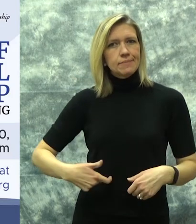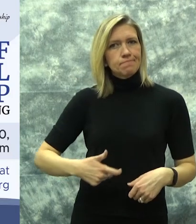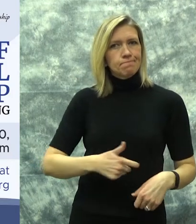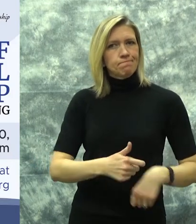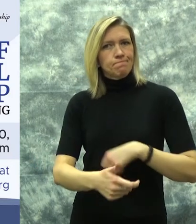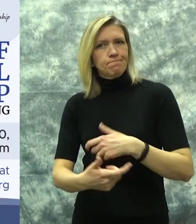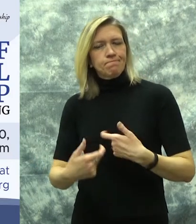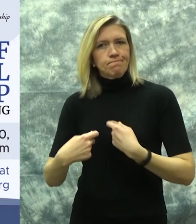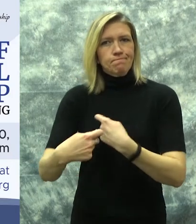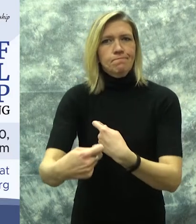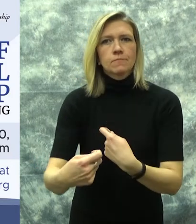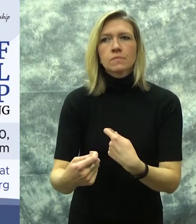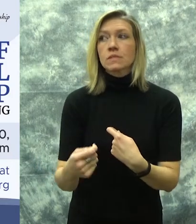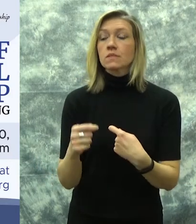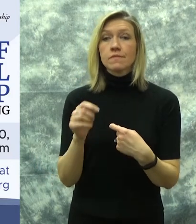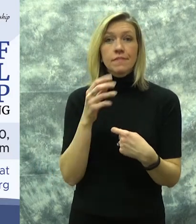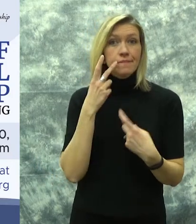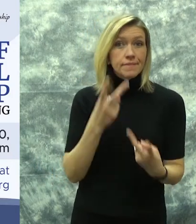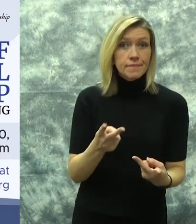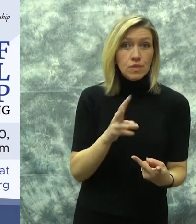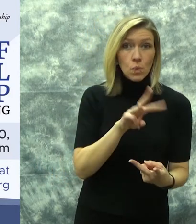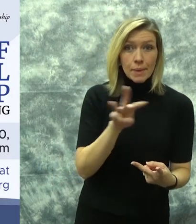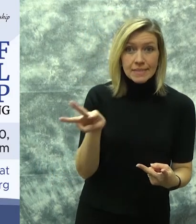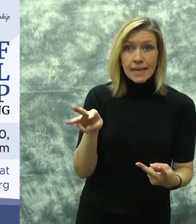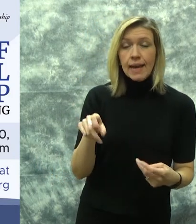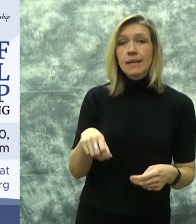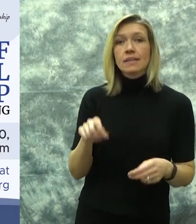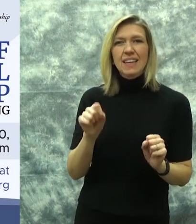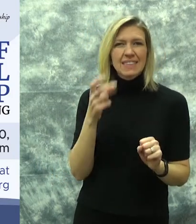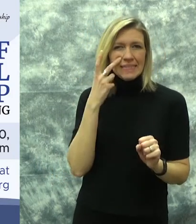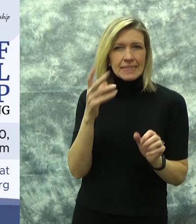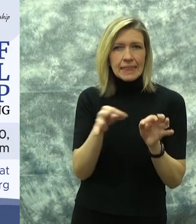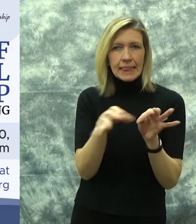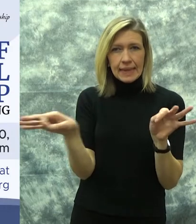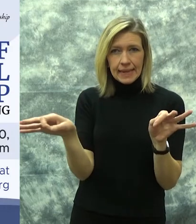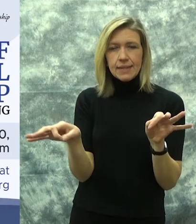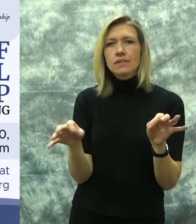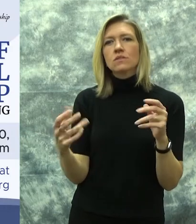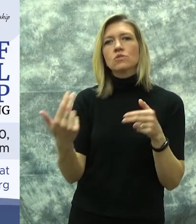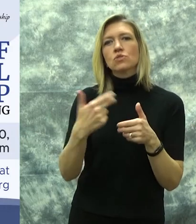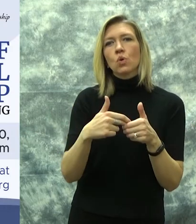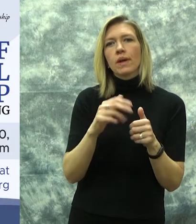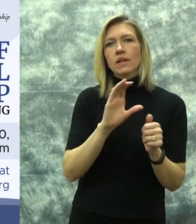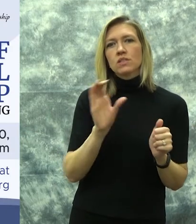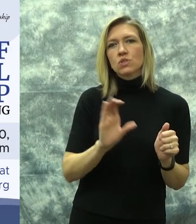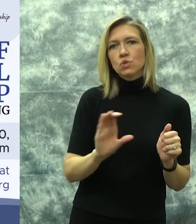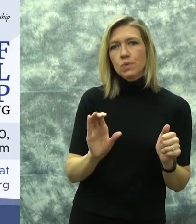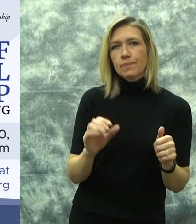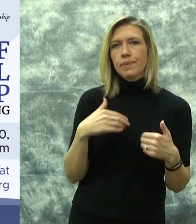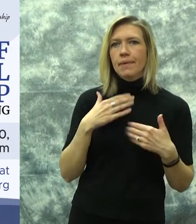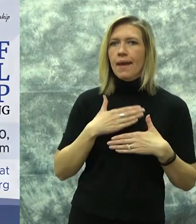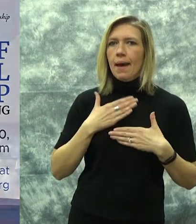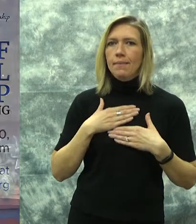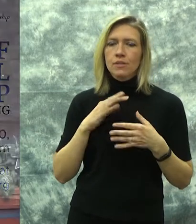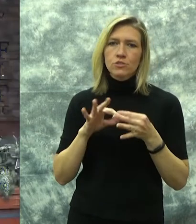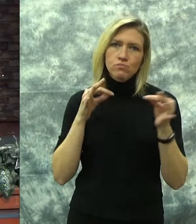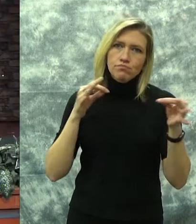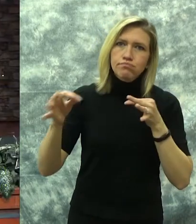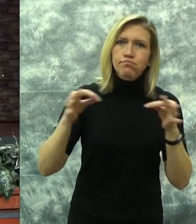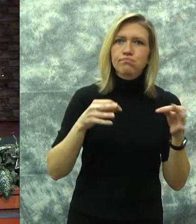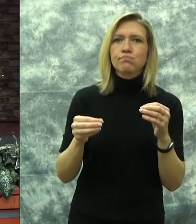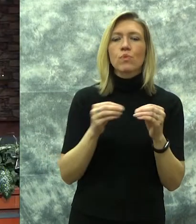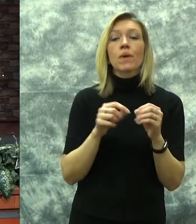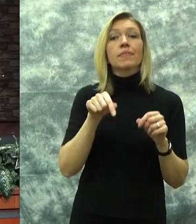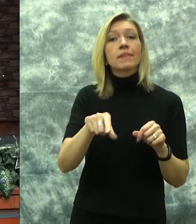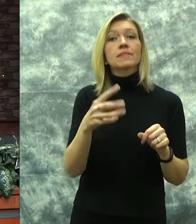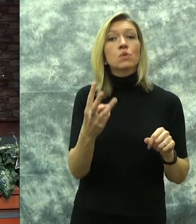link for it. And those of you online, go to the website, you get the link for it, join us on Zoom, and we'll be happy to tell you all about it. This Wednesday night, also for Wednesday